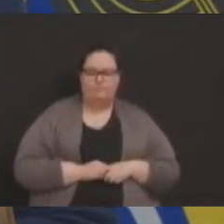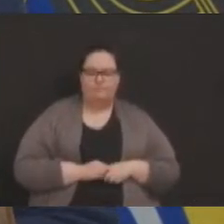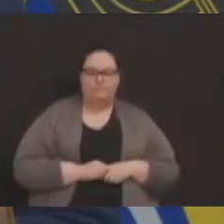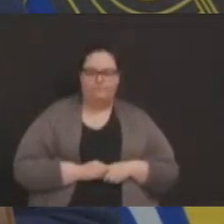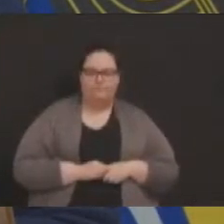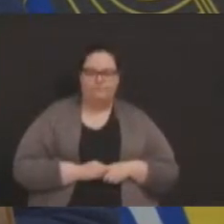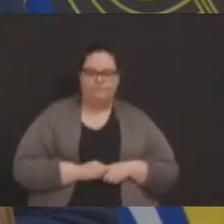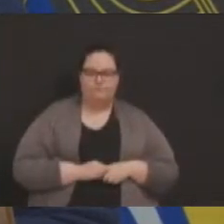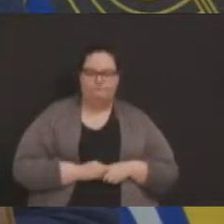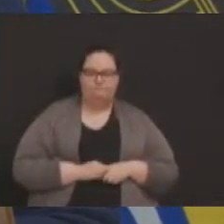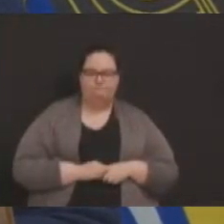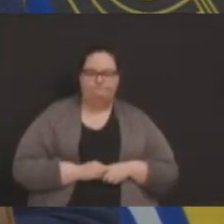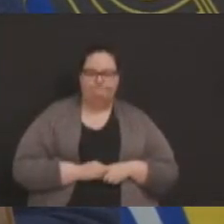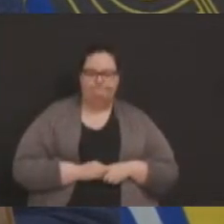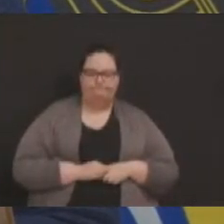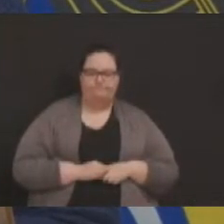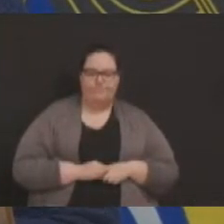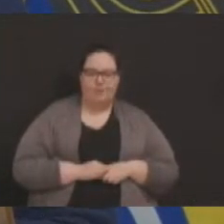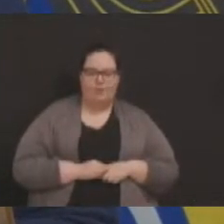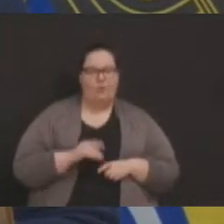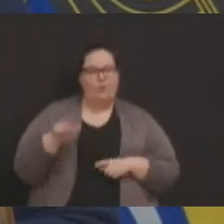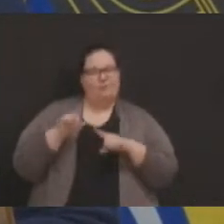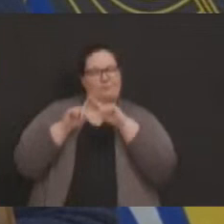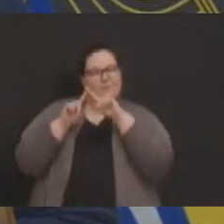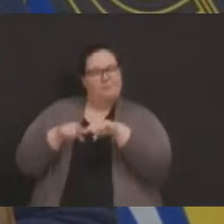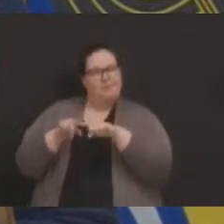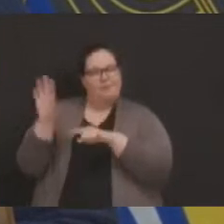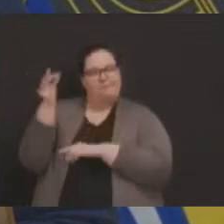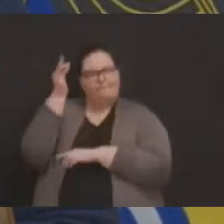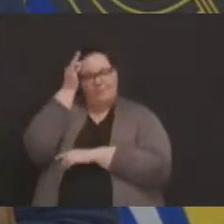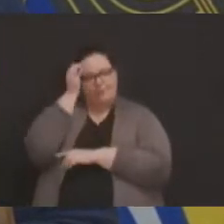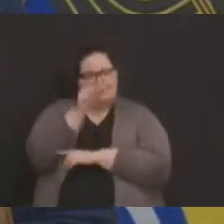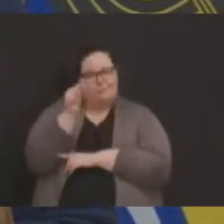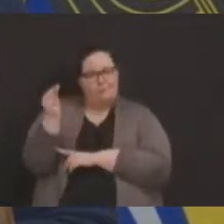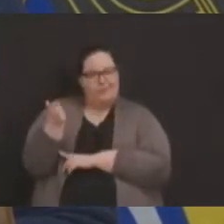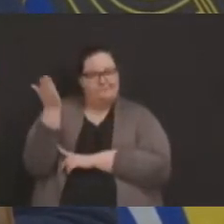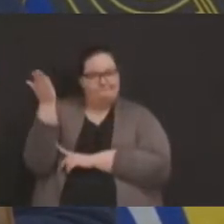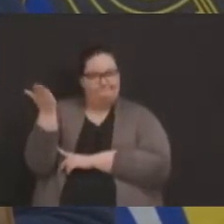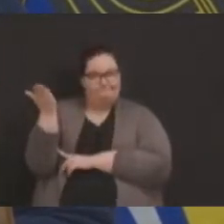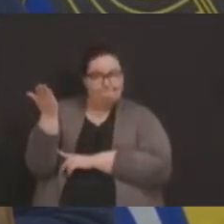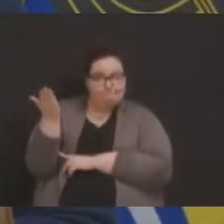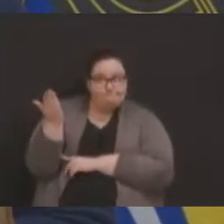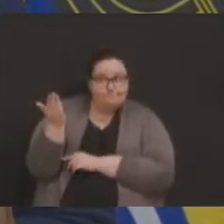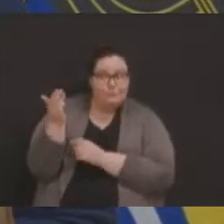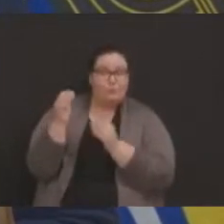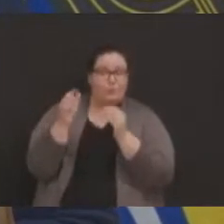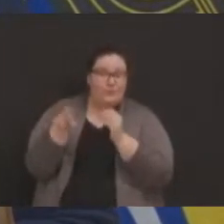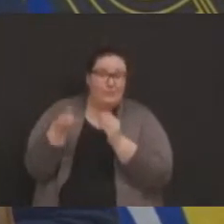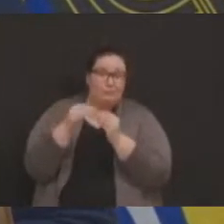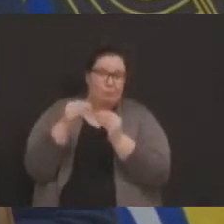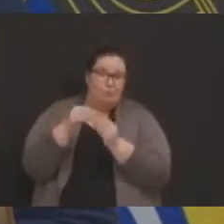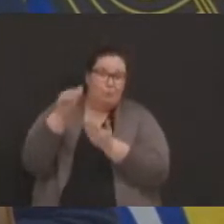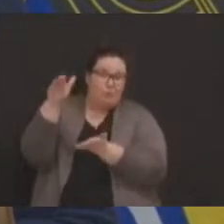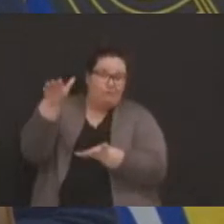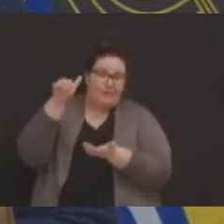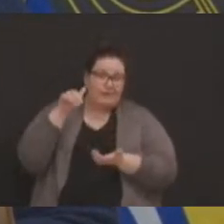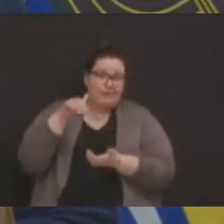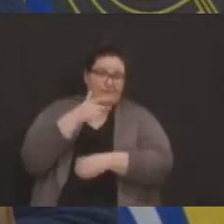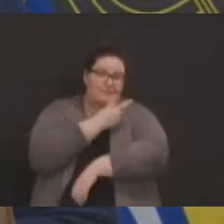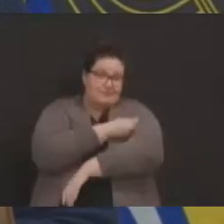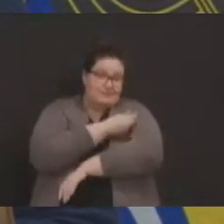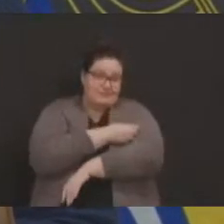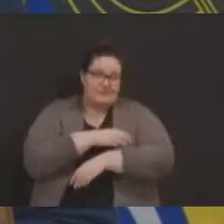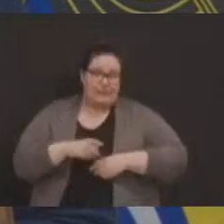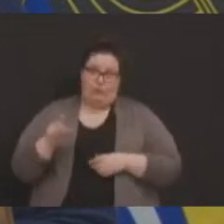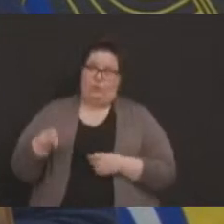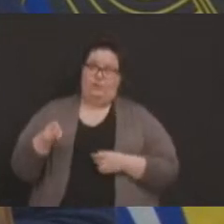need. So they work with Pfizer on a daily basis. Pfizer has maintained that our supplies will be ramped